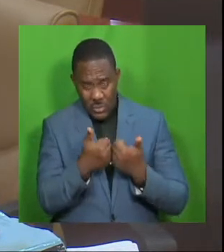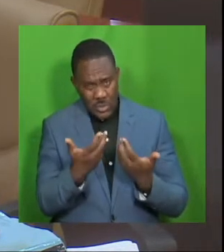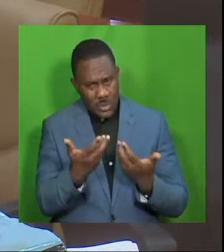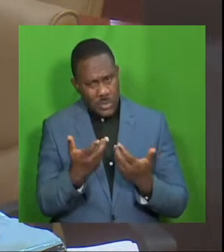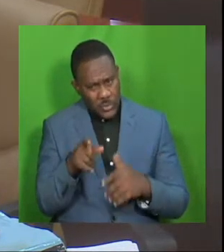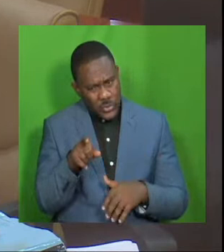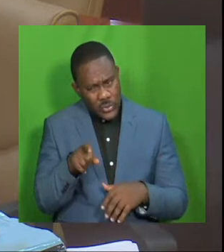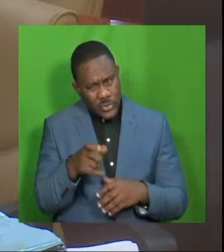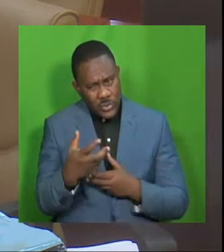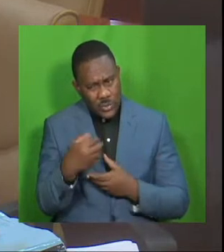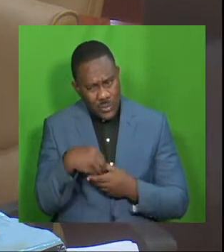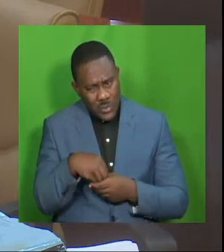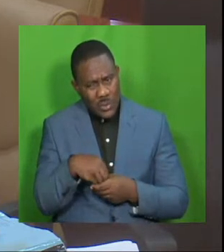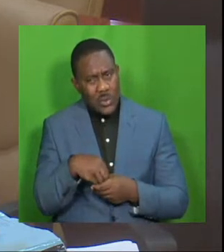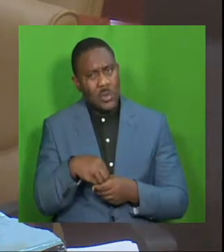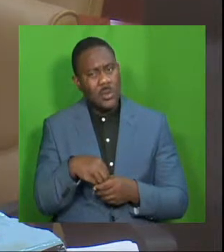all-inclusive